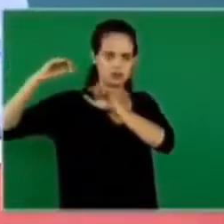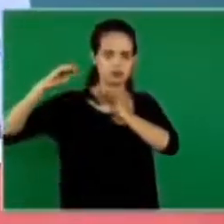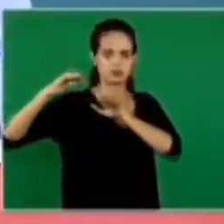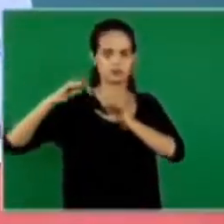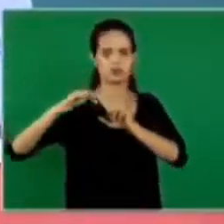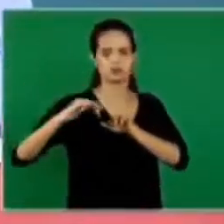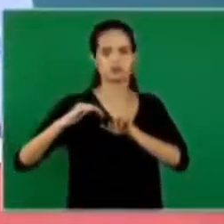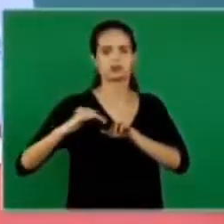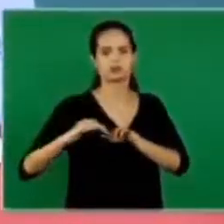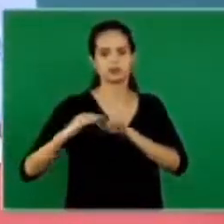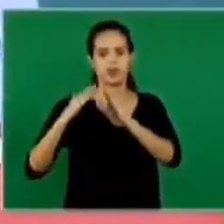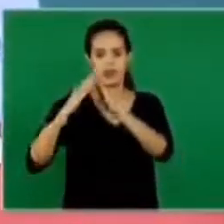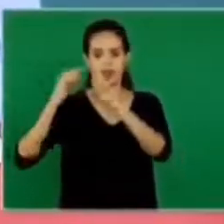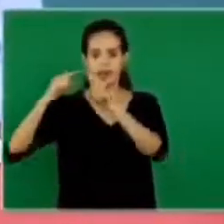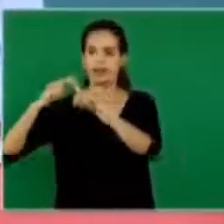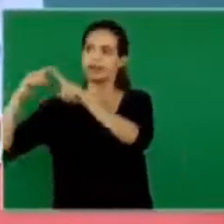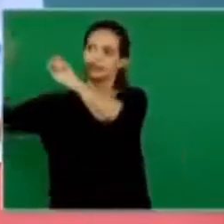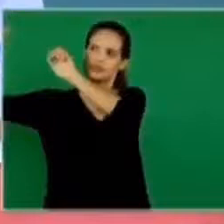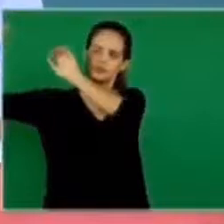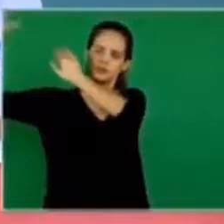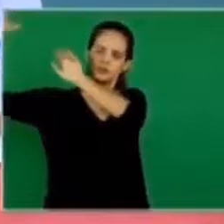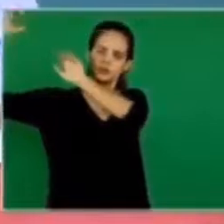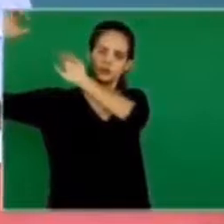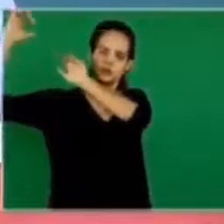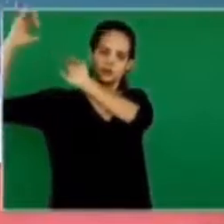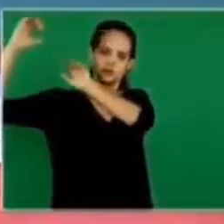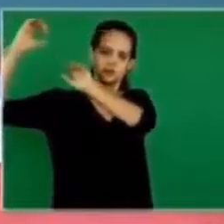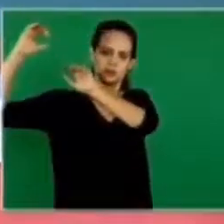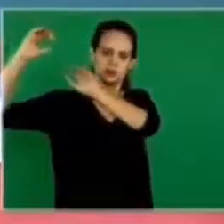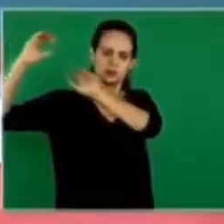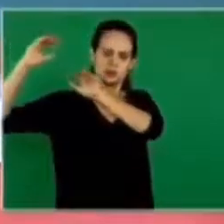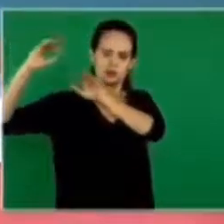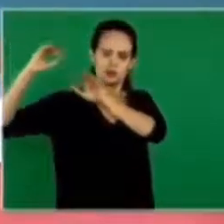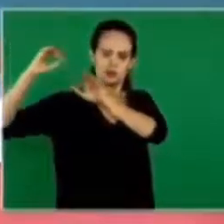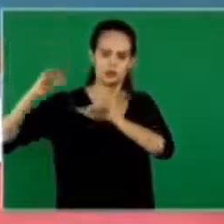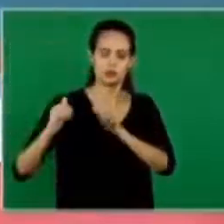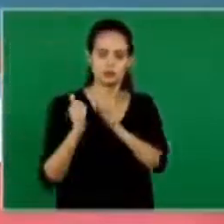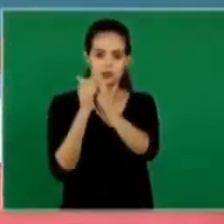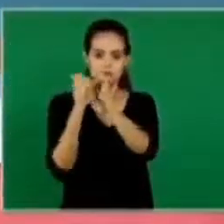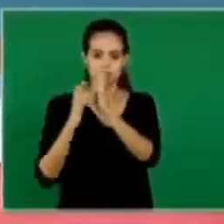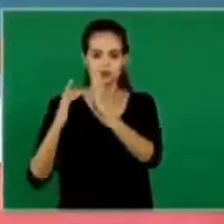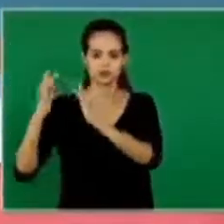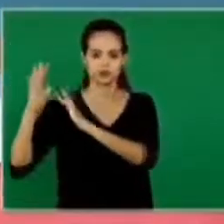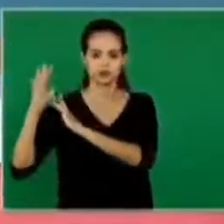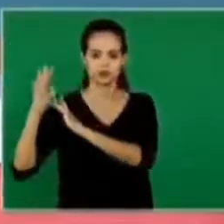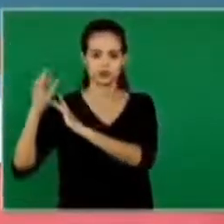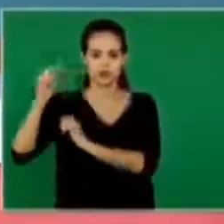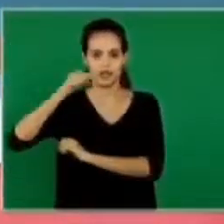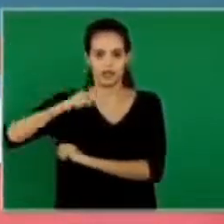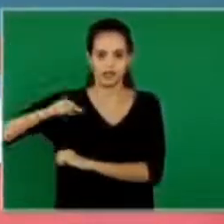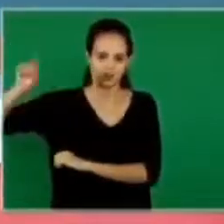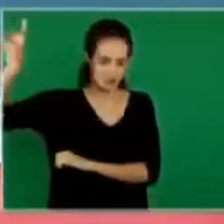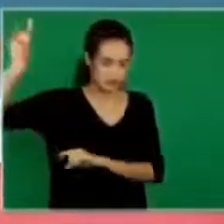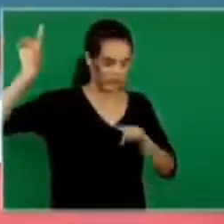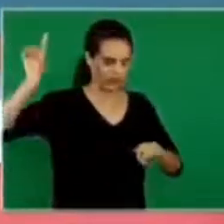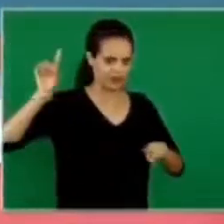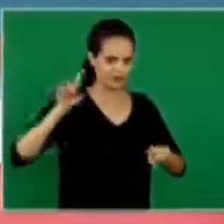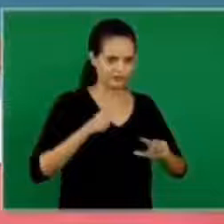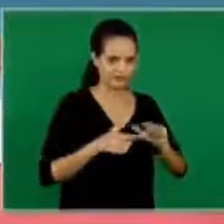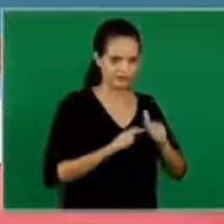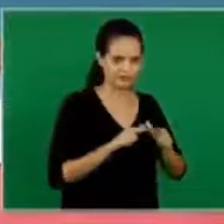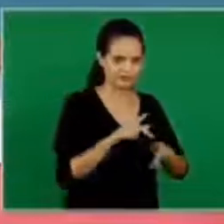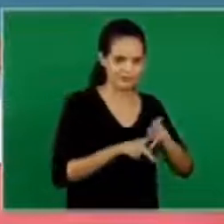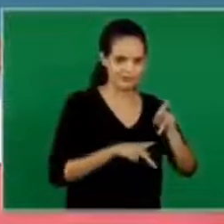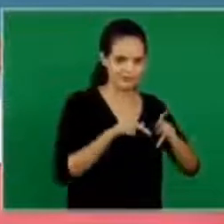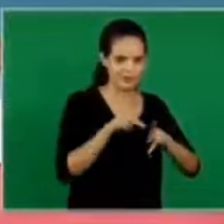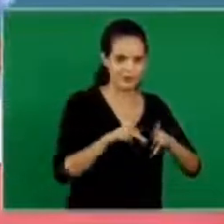song that speaks of this meeting, of the church coming down as we close this class, and Israel meeting with the church. It's a